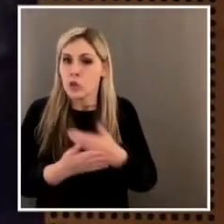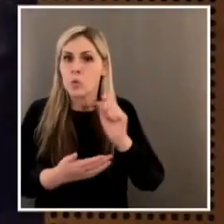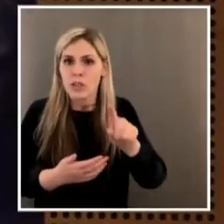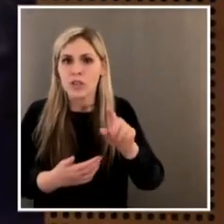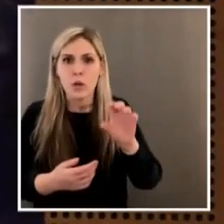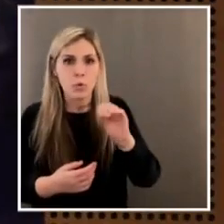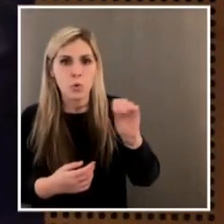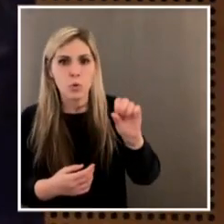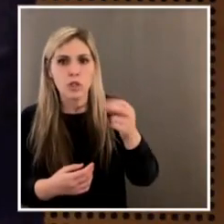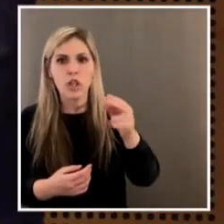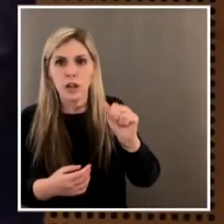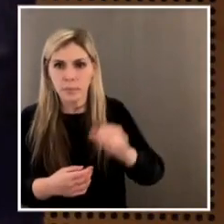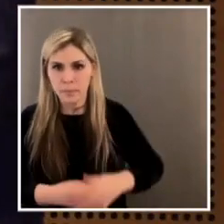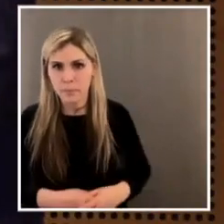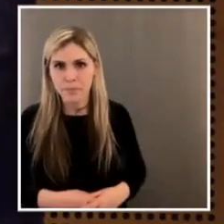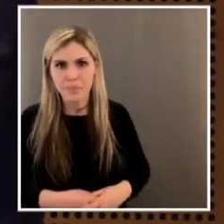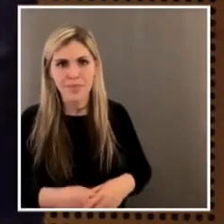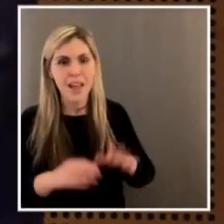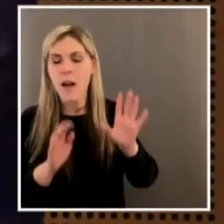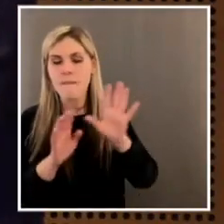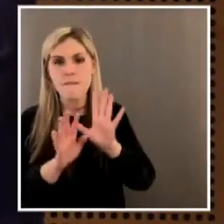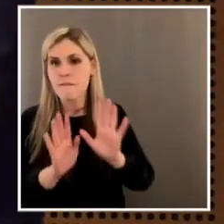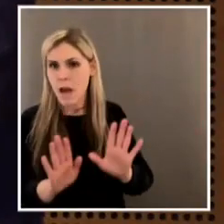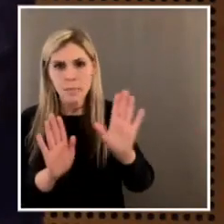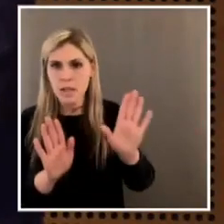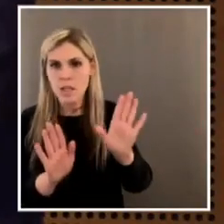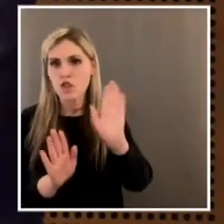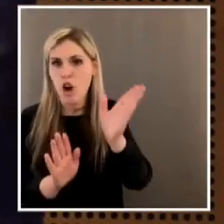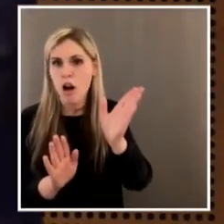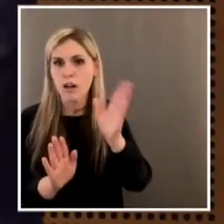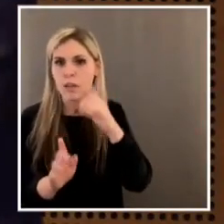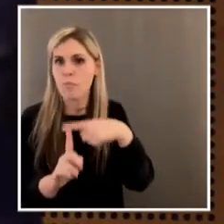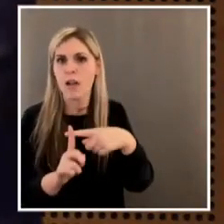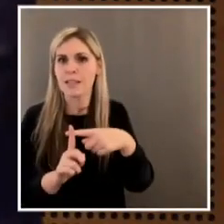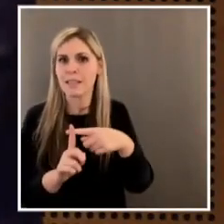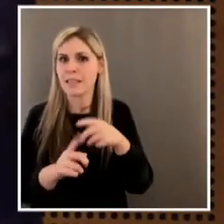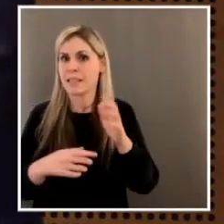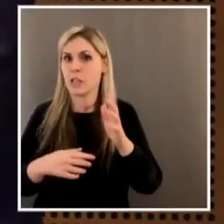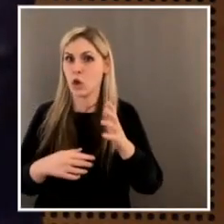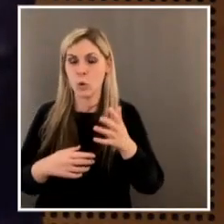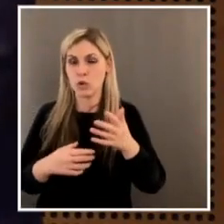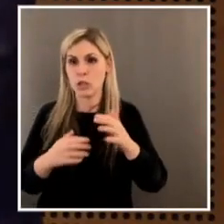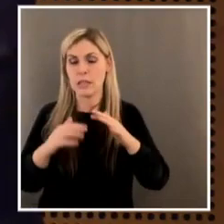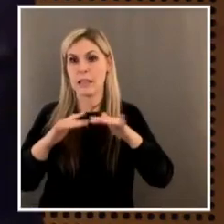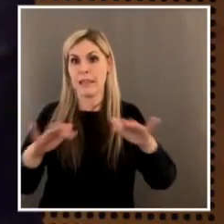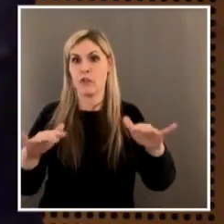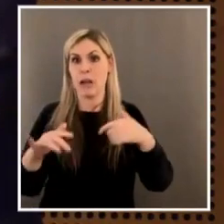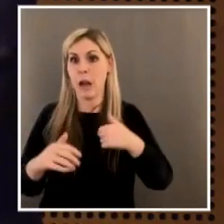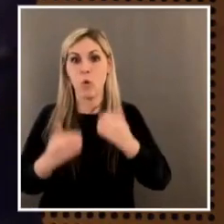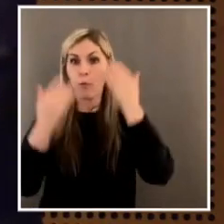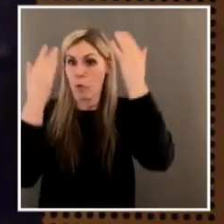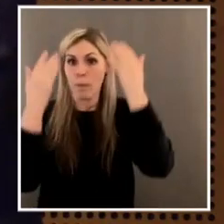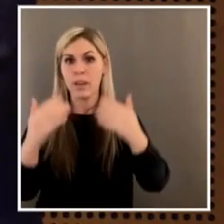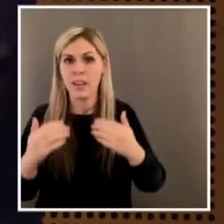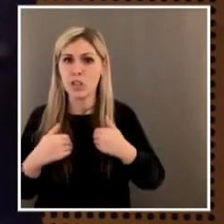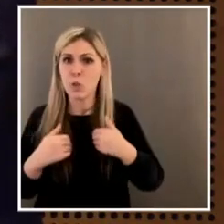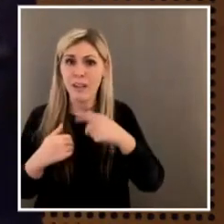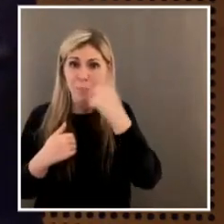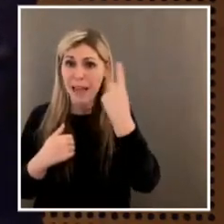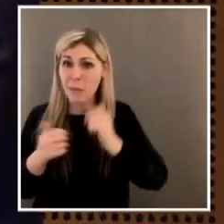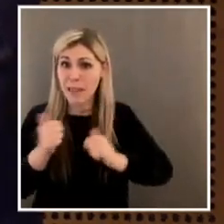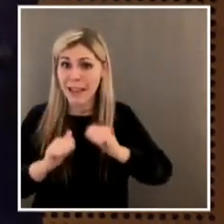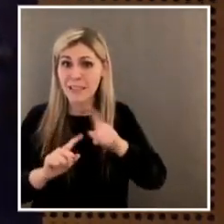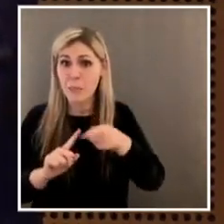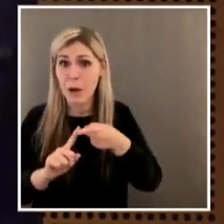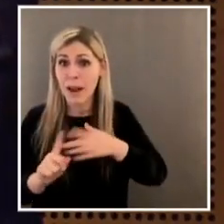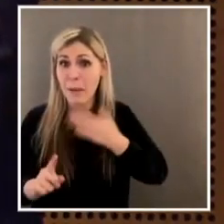Usha. Fabulous talk and delivery. I am overwhelmed. Are there any black plays about happiness?